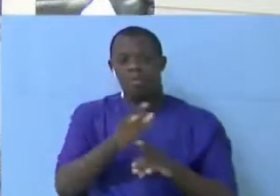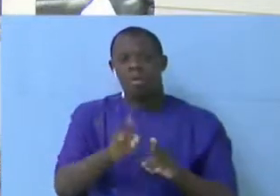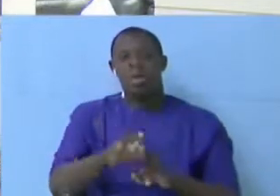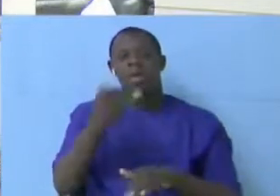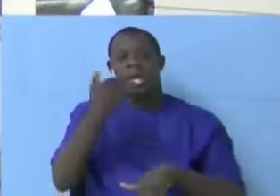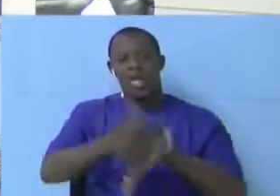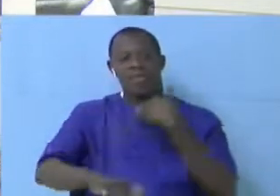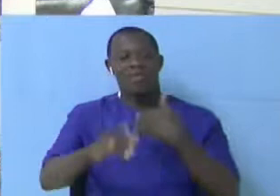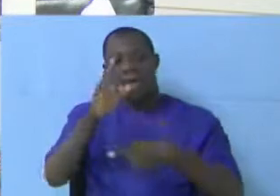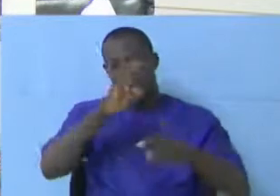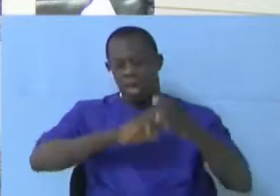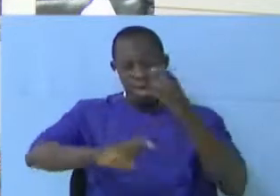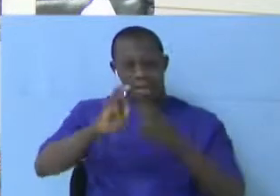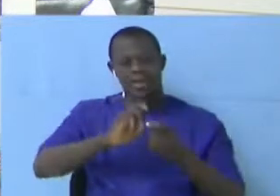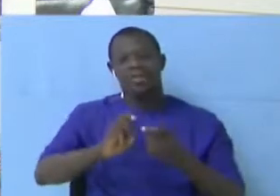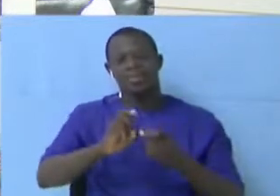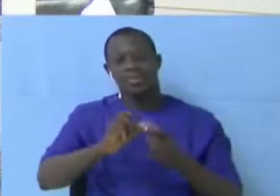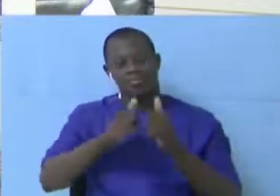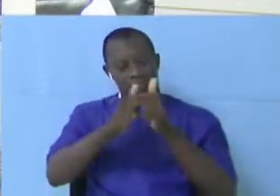Never again.